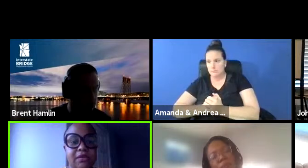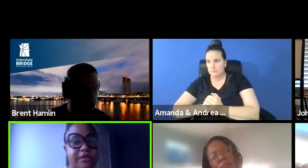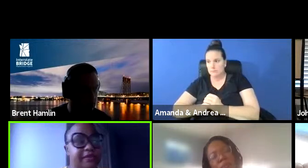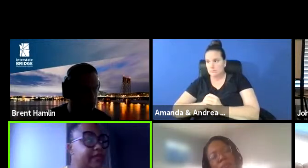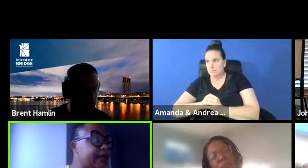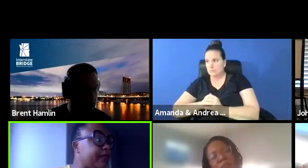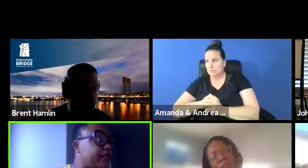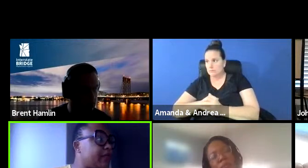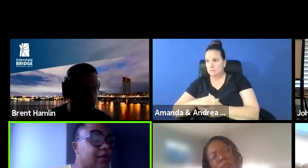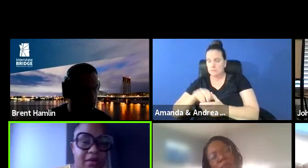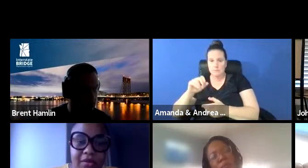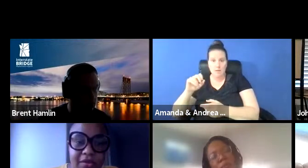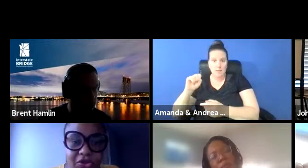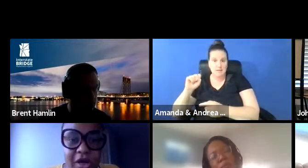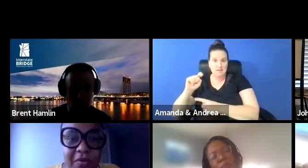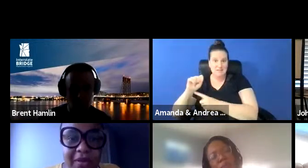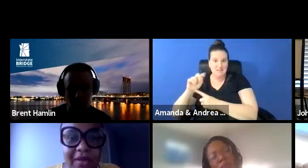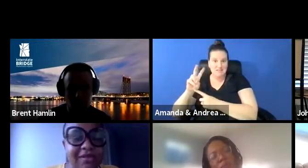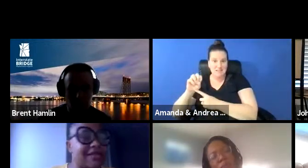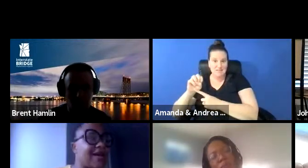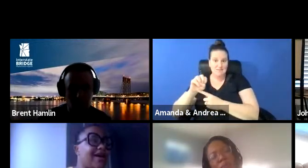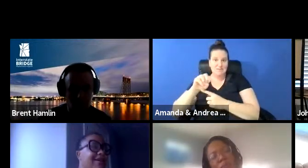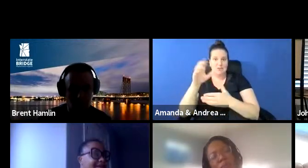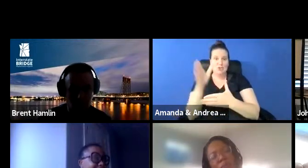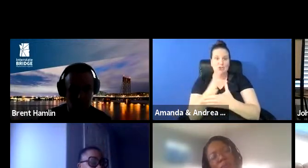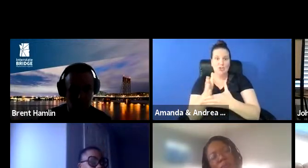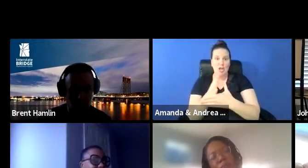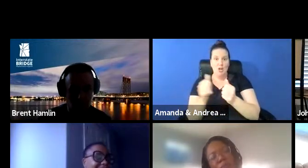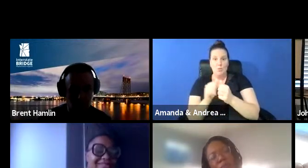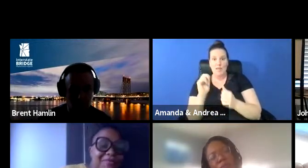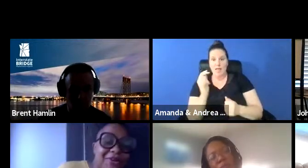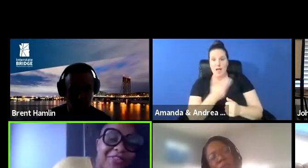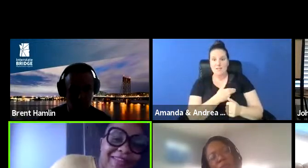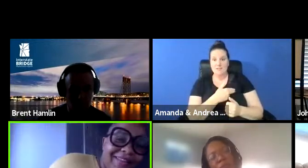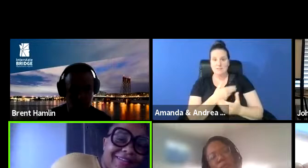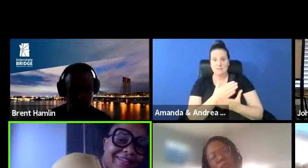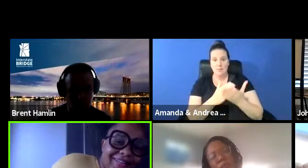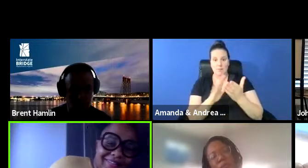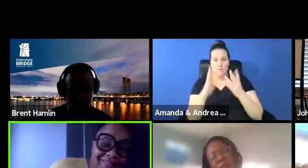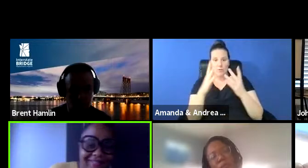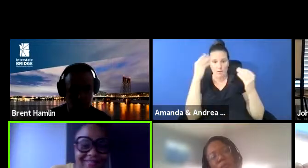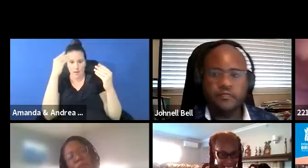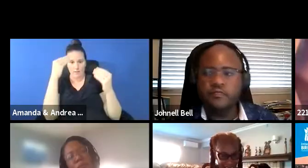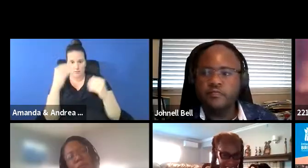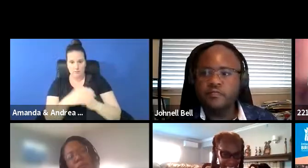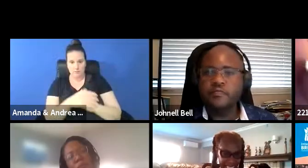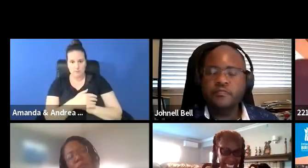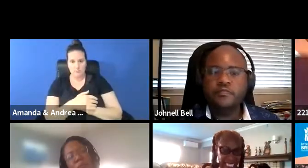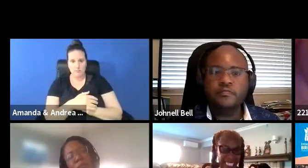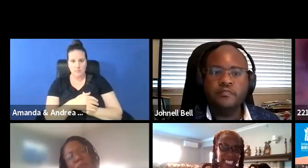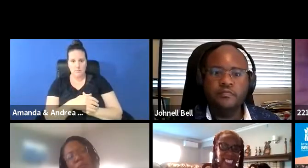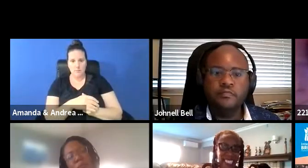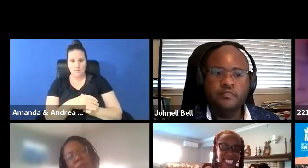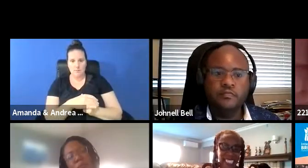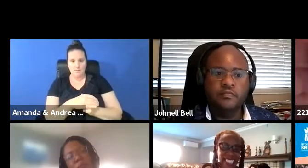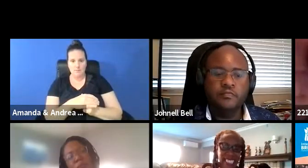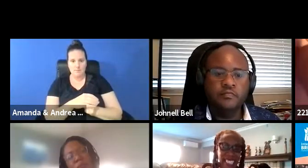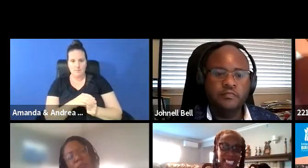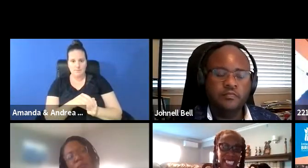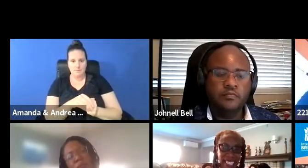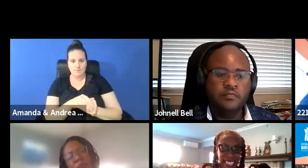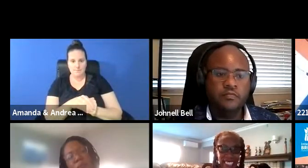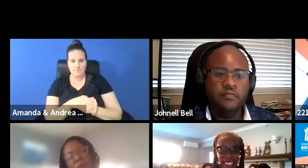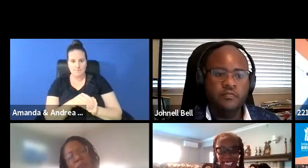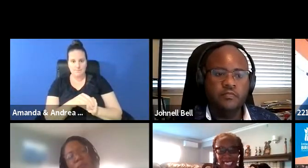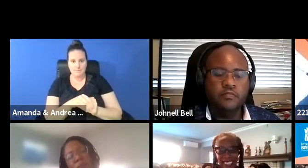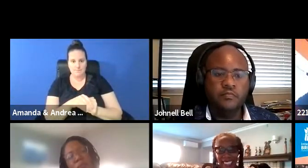great. Steve, share with us some of your thinking. Okay, thank you. And thank